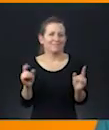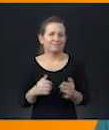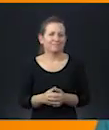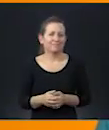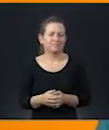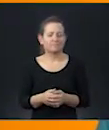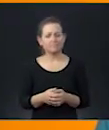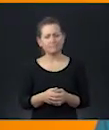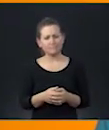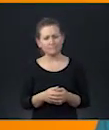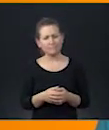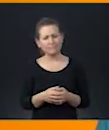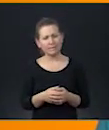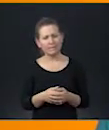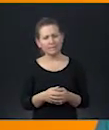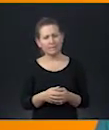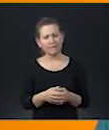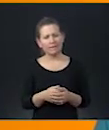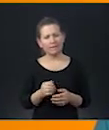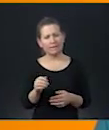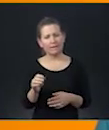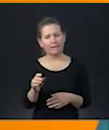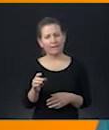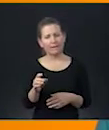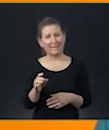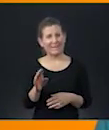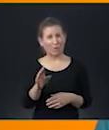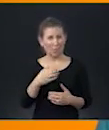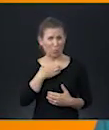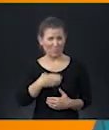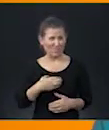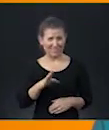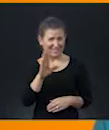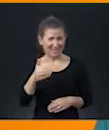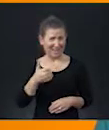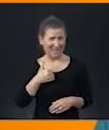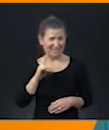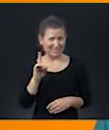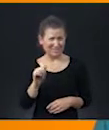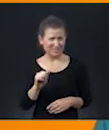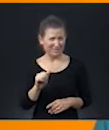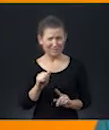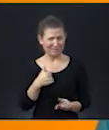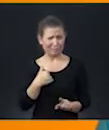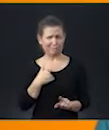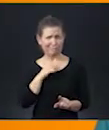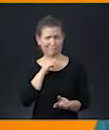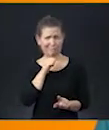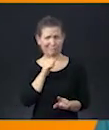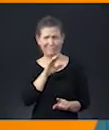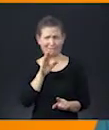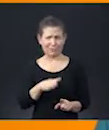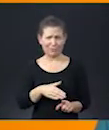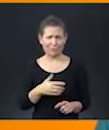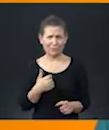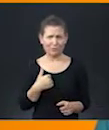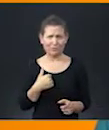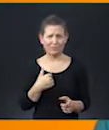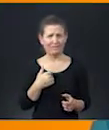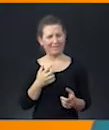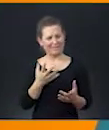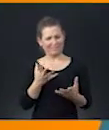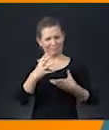never would wish if I not to have a disability. It's part of who I am. It's part of